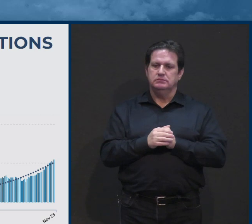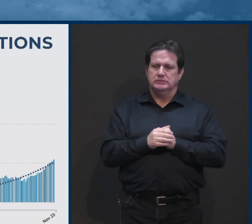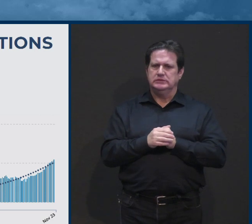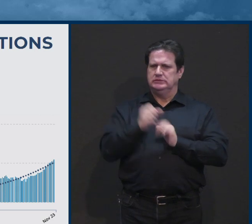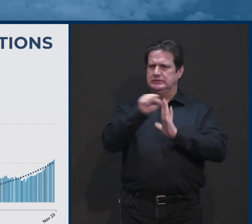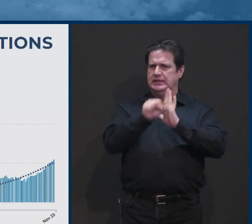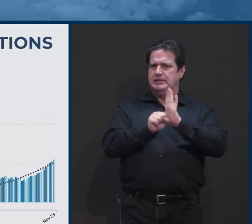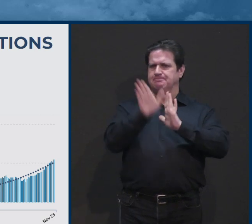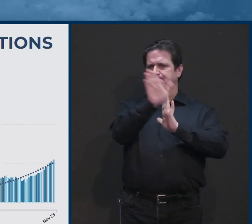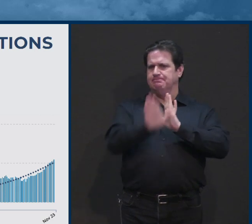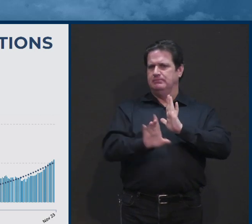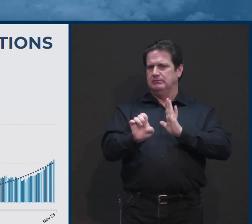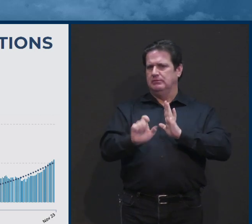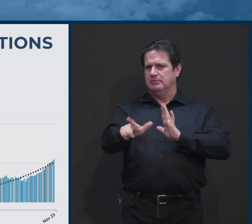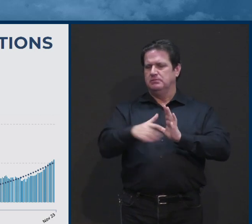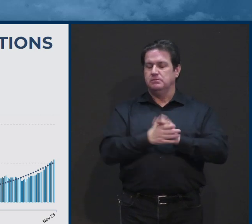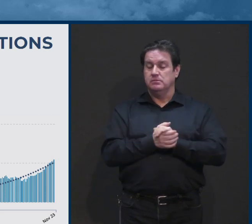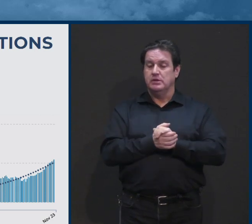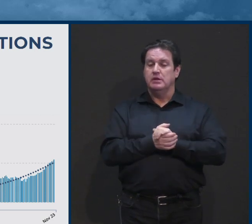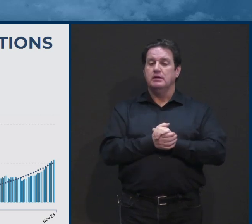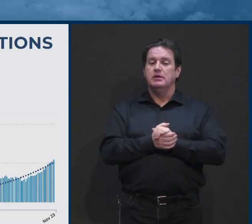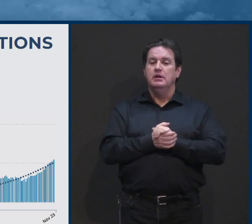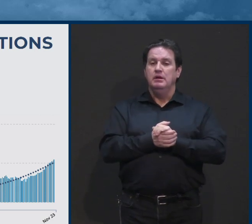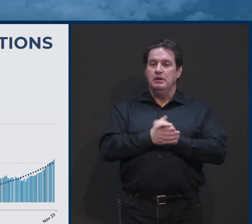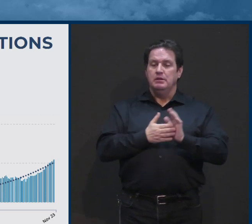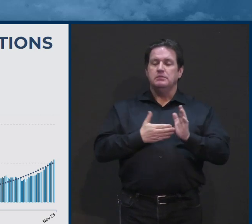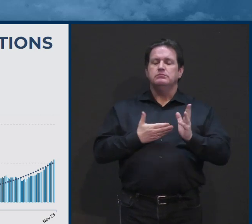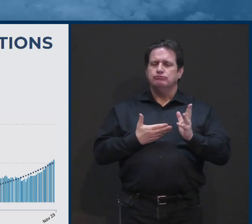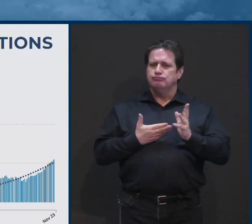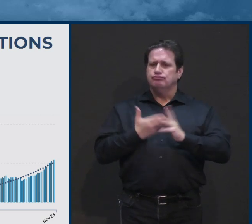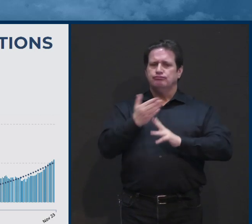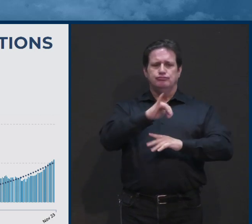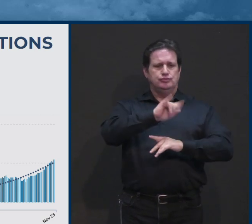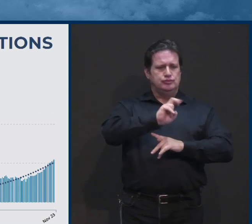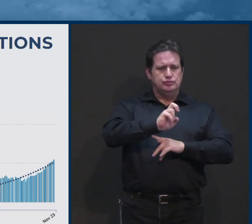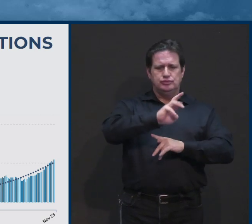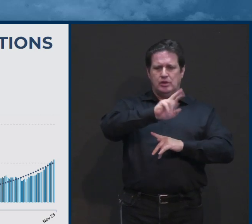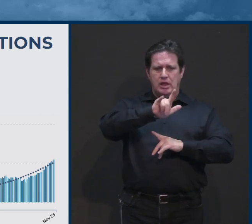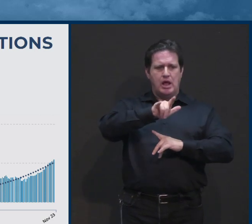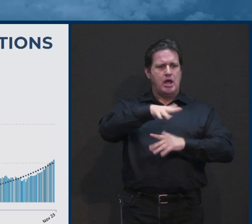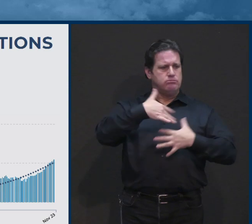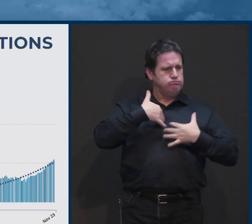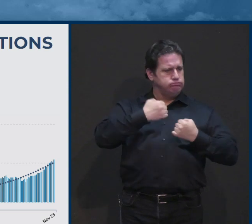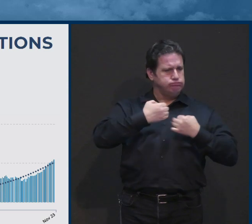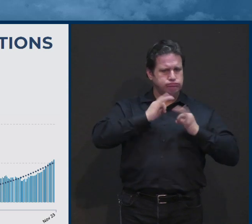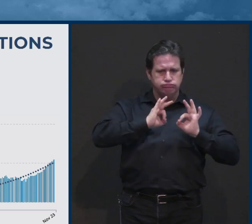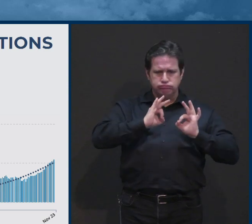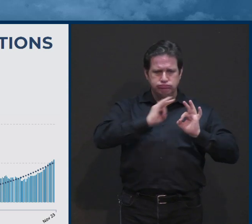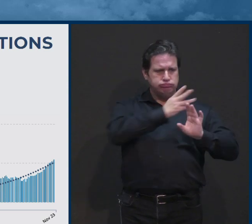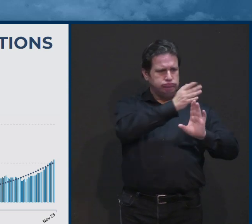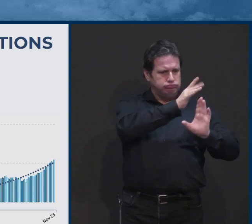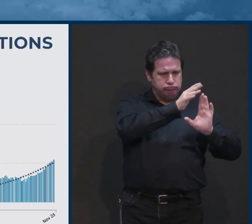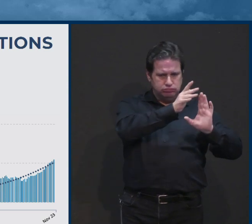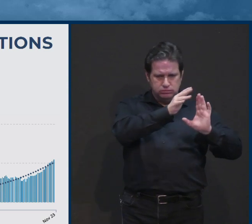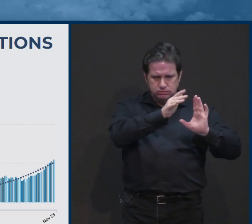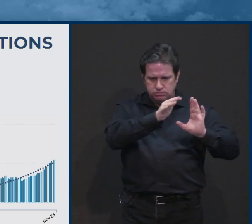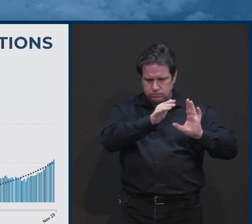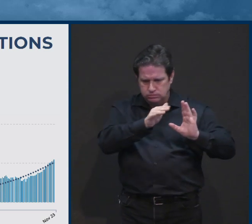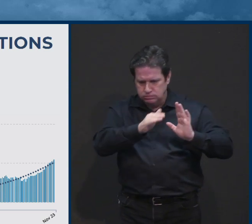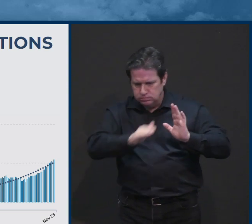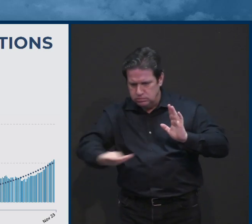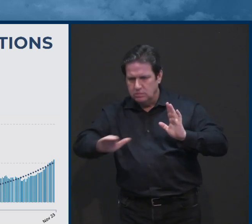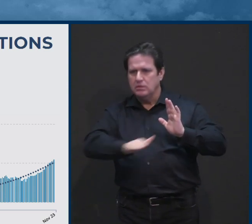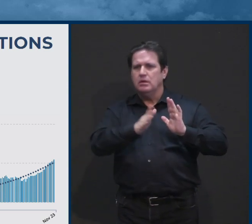state. So as we got healthier through June, July, and August, we reached a low